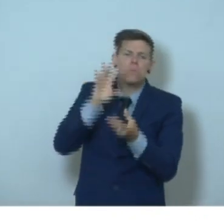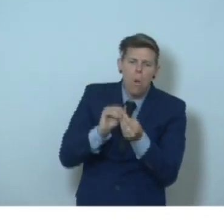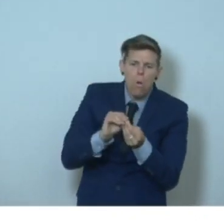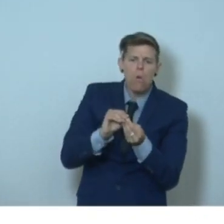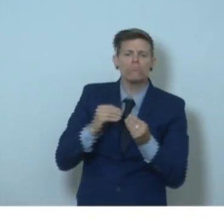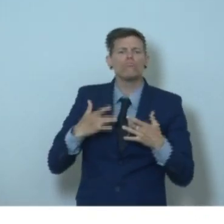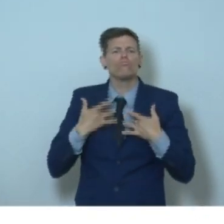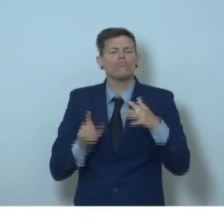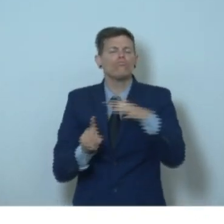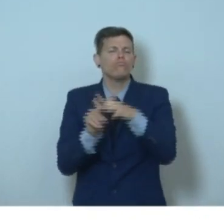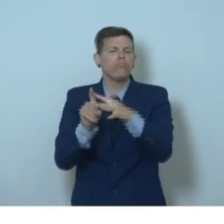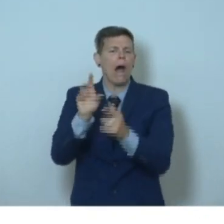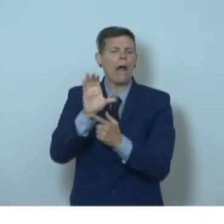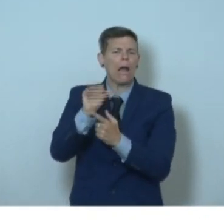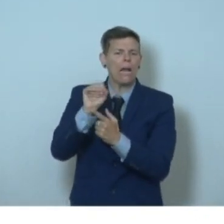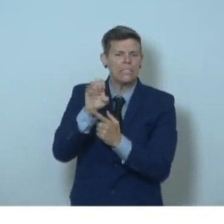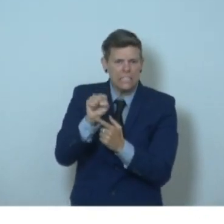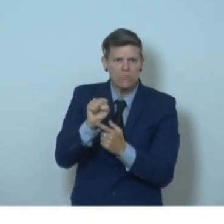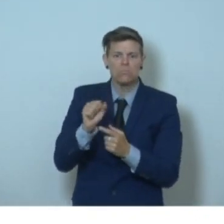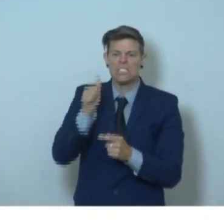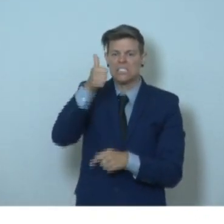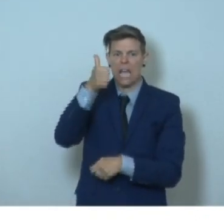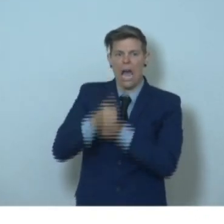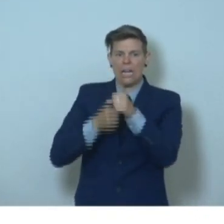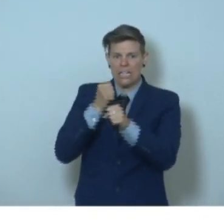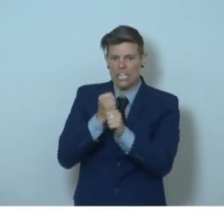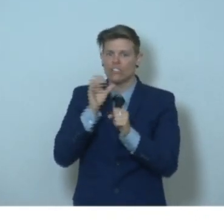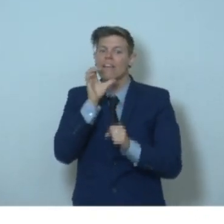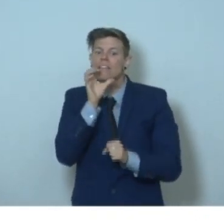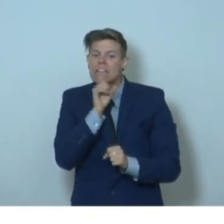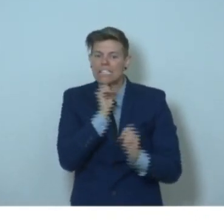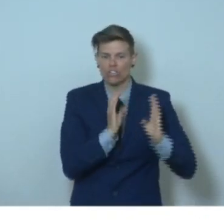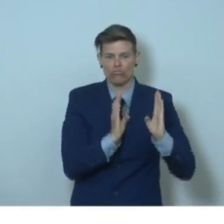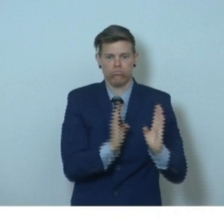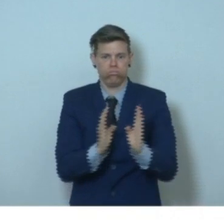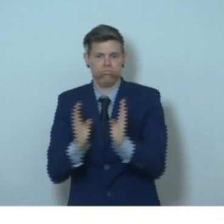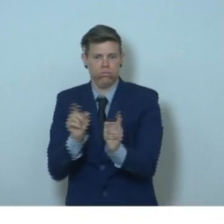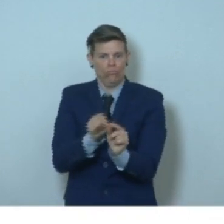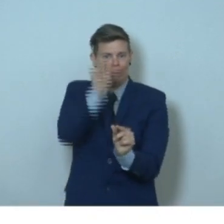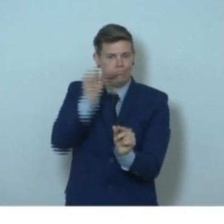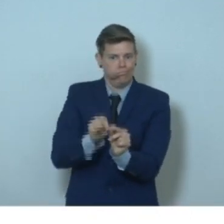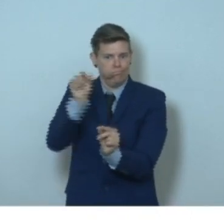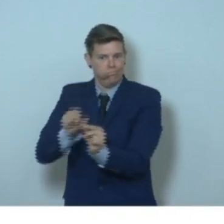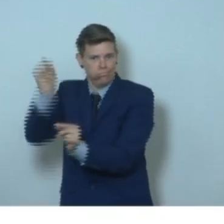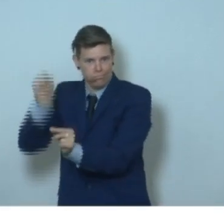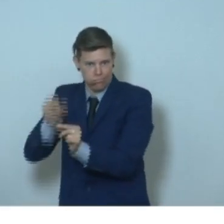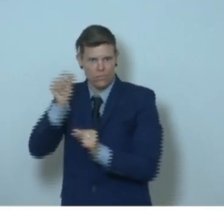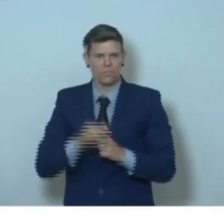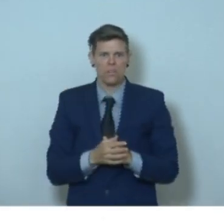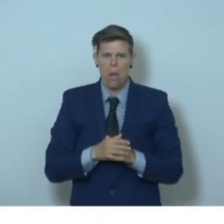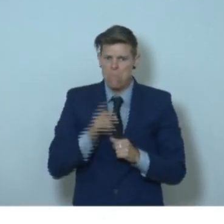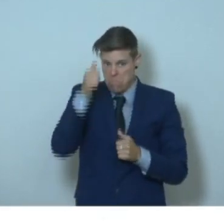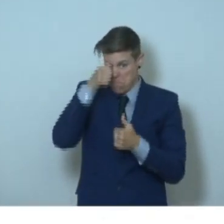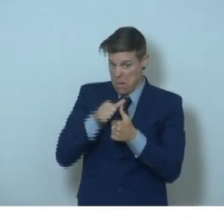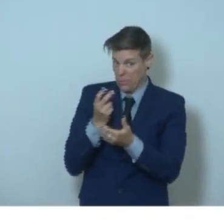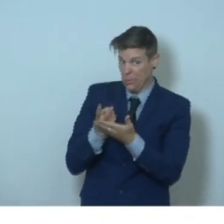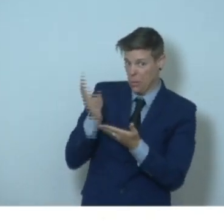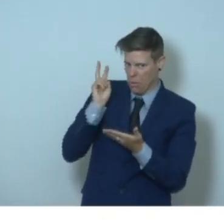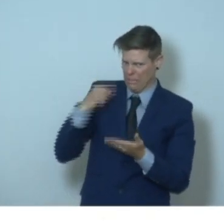10-year age bands. And one of the things we highlighted a couple weeks ago was the fact that We've got, and in this week it's